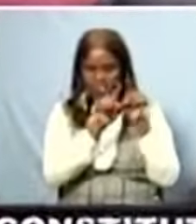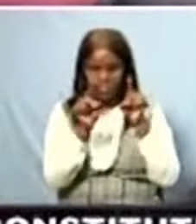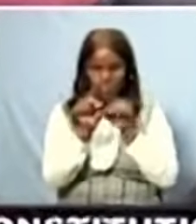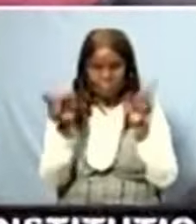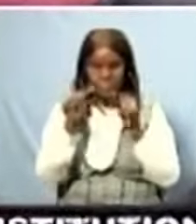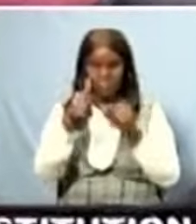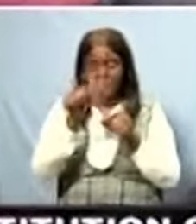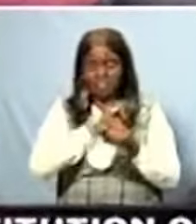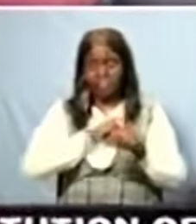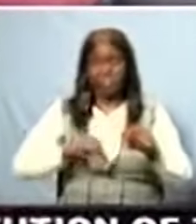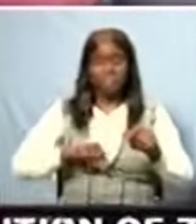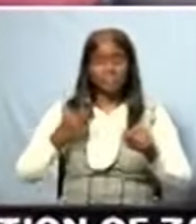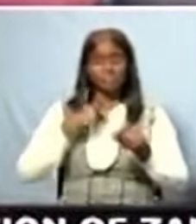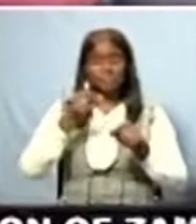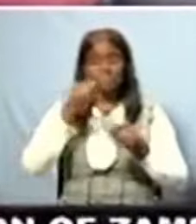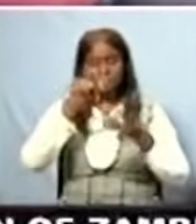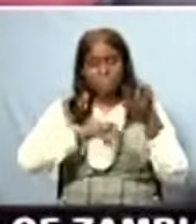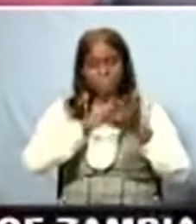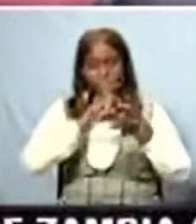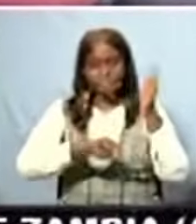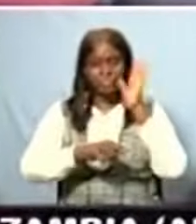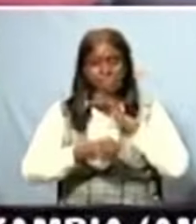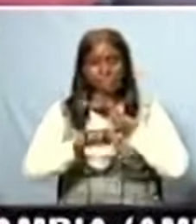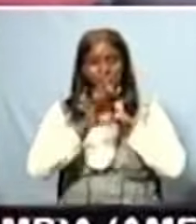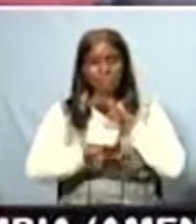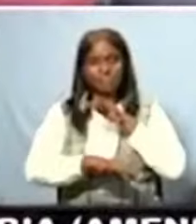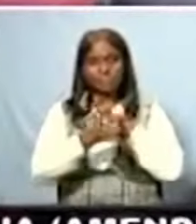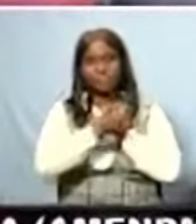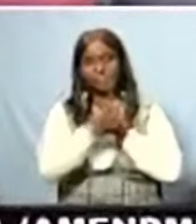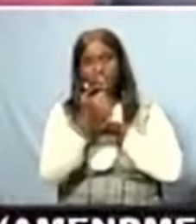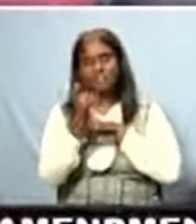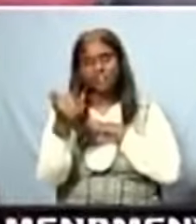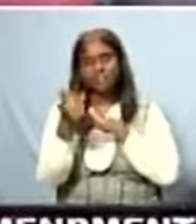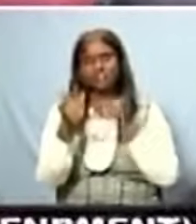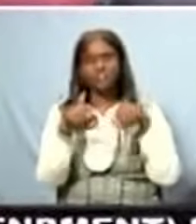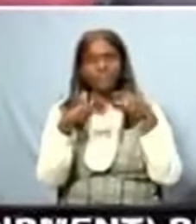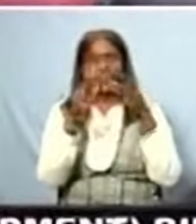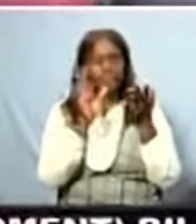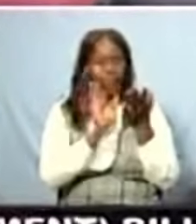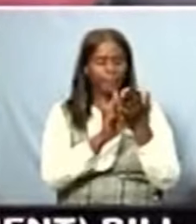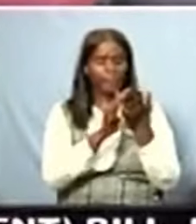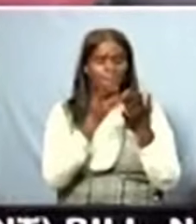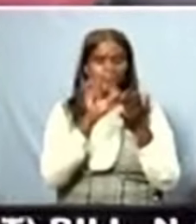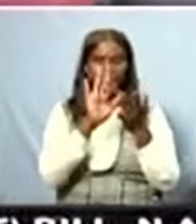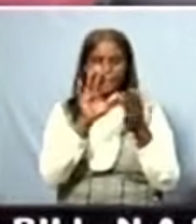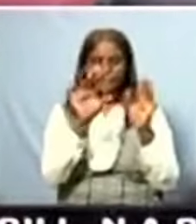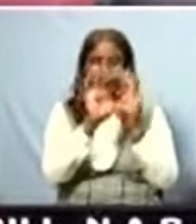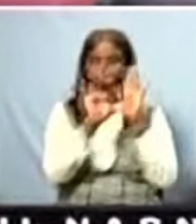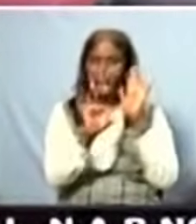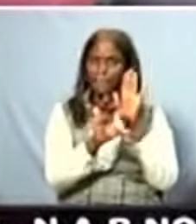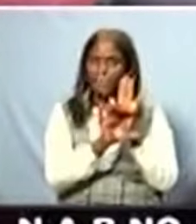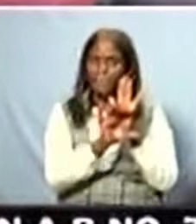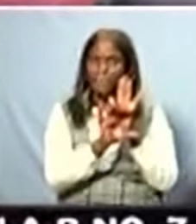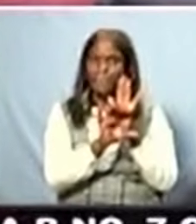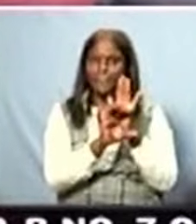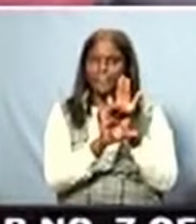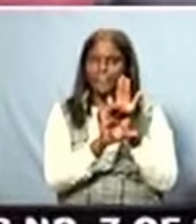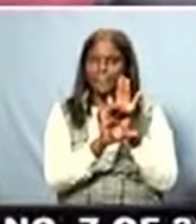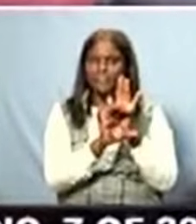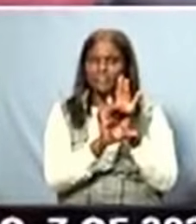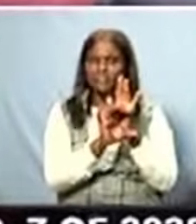member of parliament is disqualified under any provision of the Constitution.